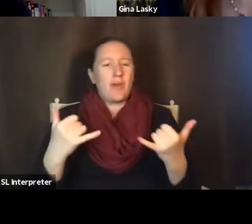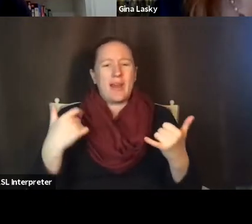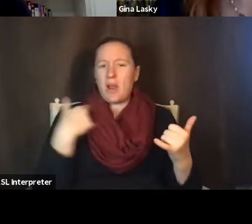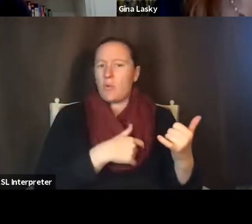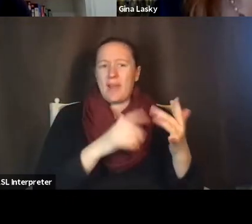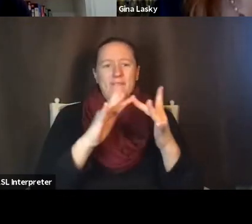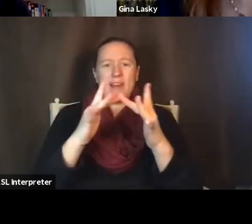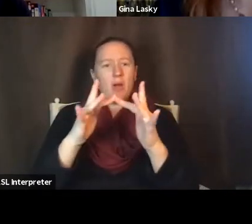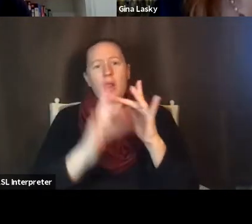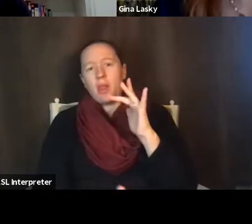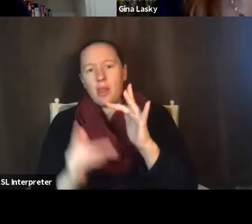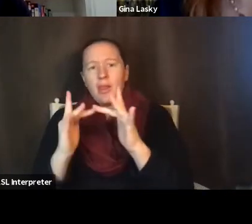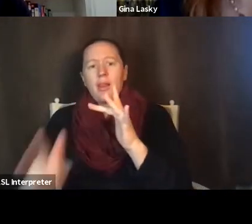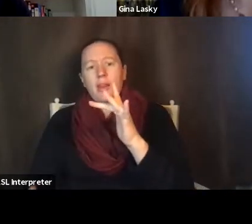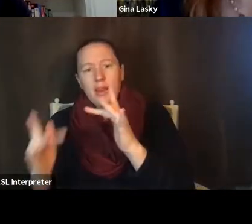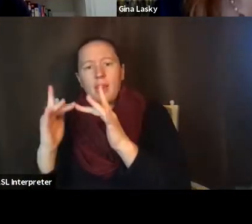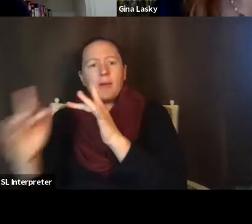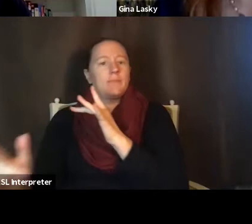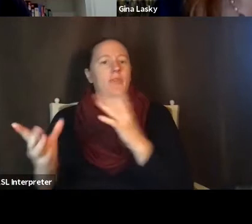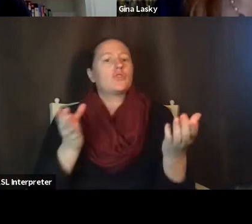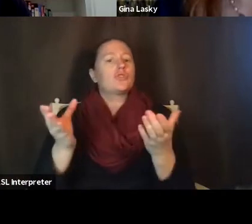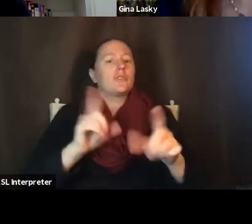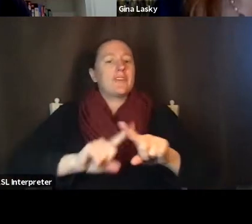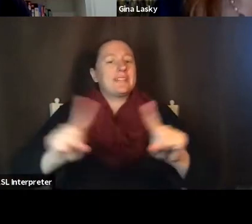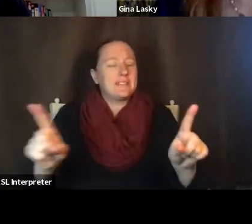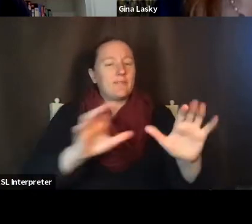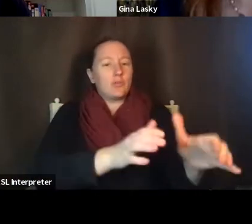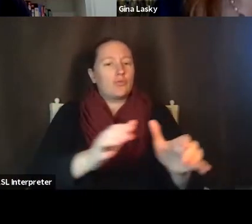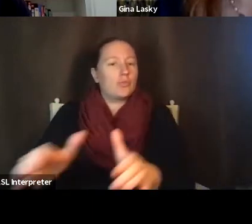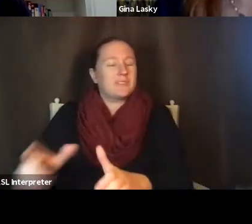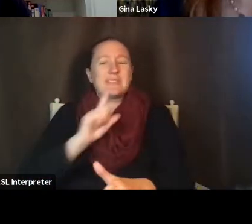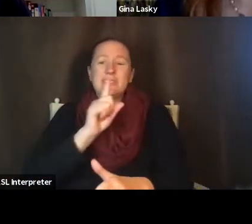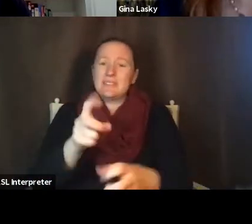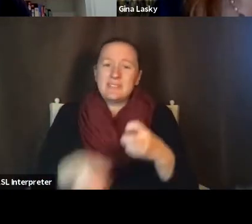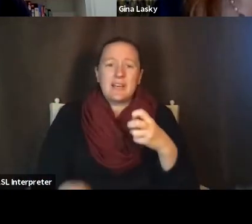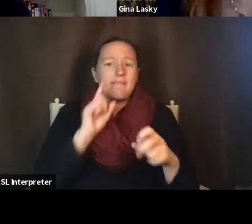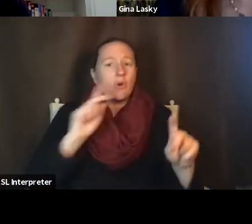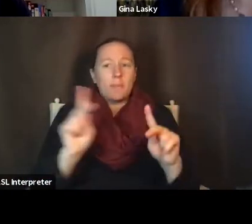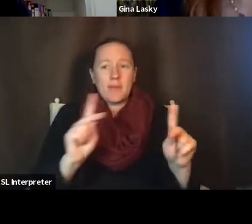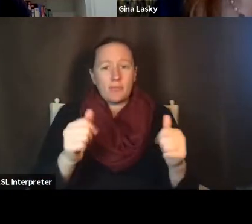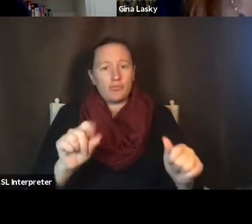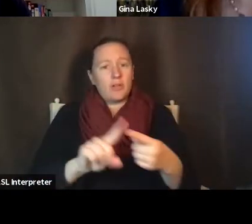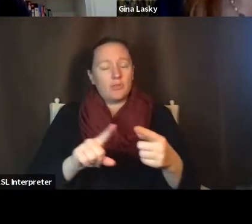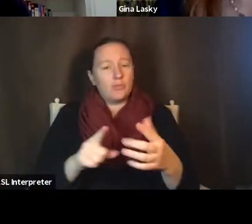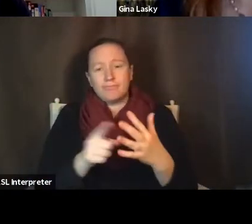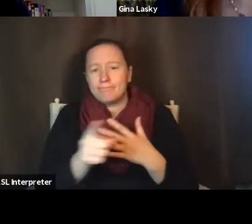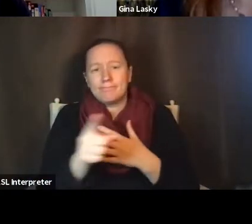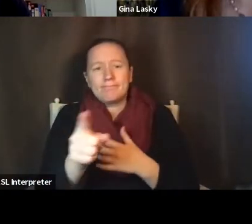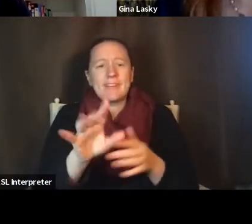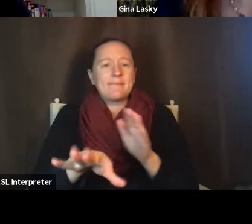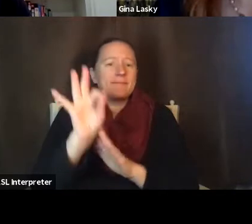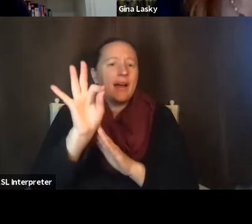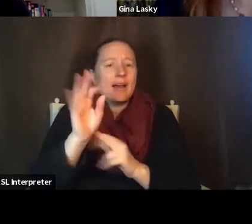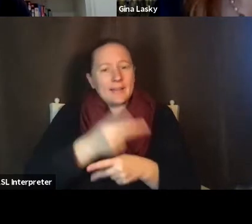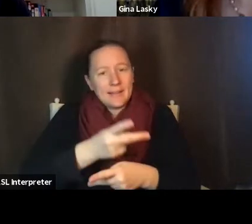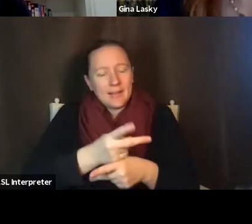disconnected, serving different populations, and that makes it exceedingly difficult for people trying to navigate the system to get the care they need. There was a comment in the chat